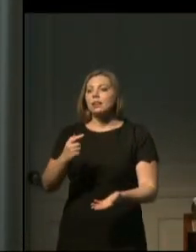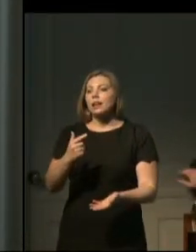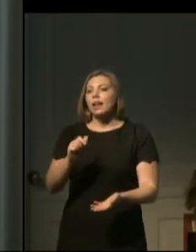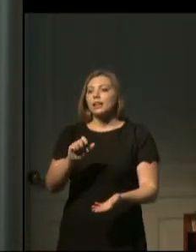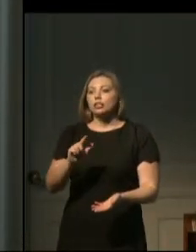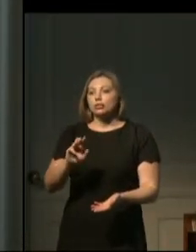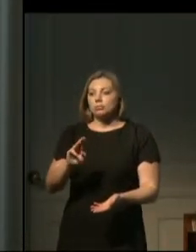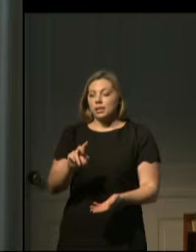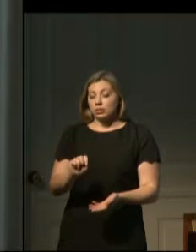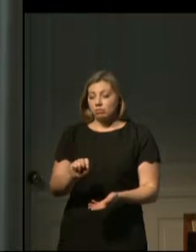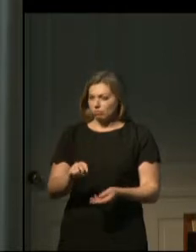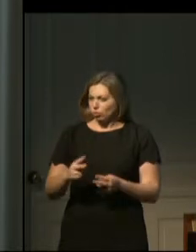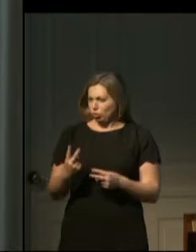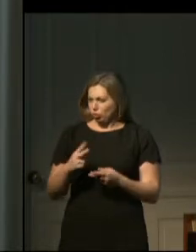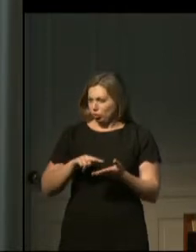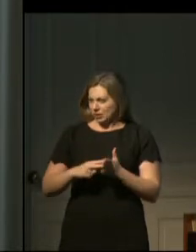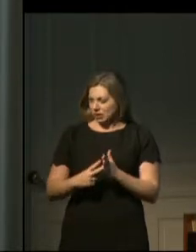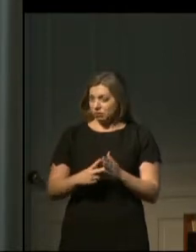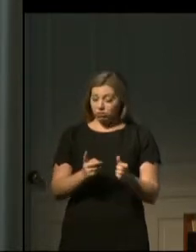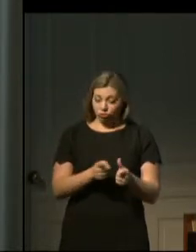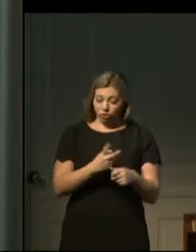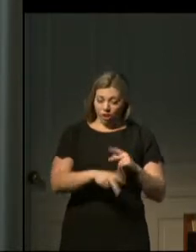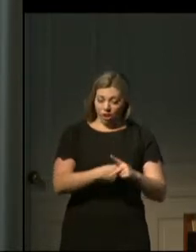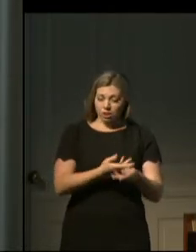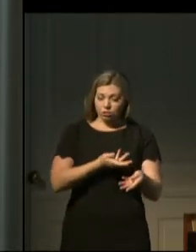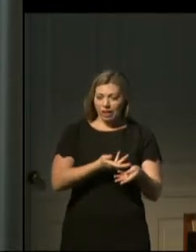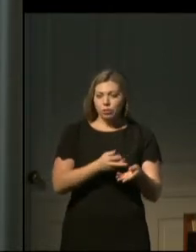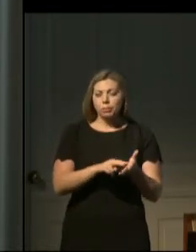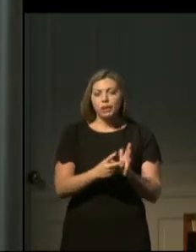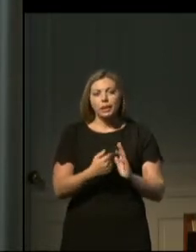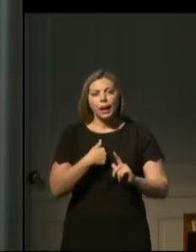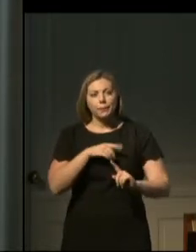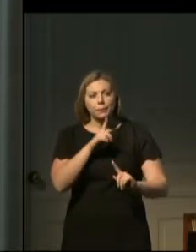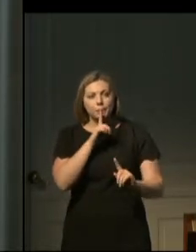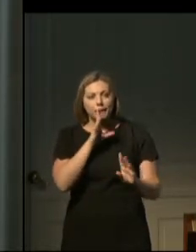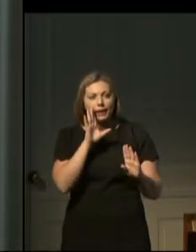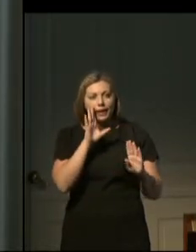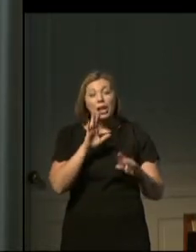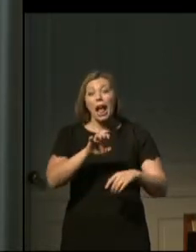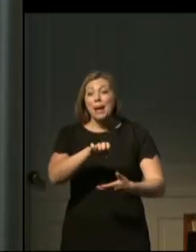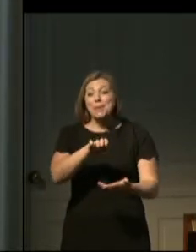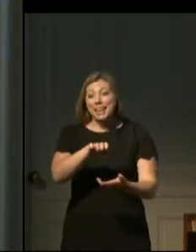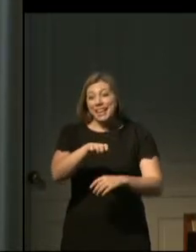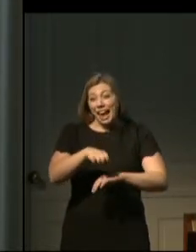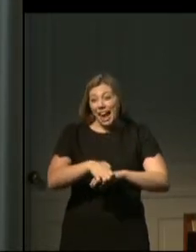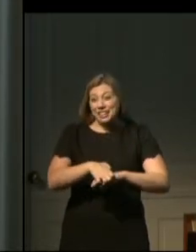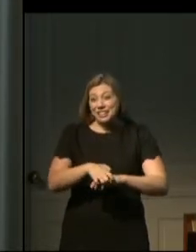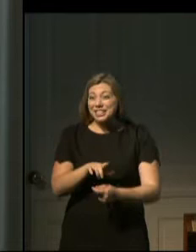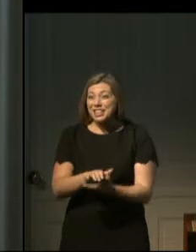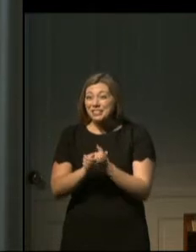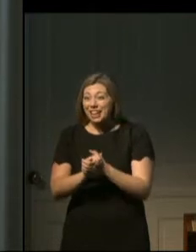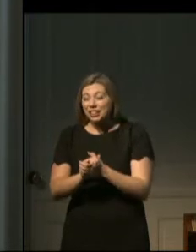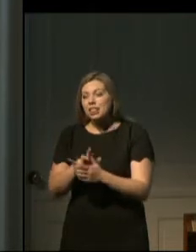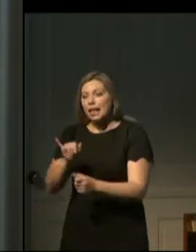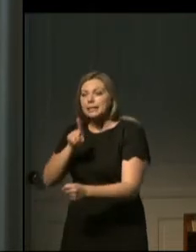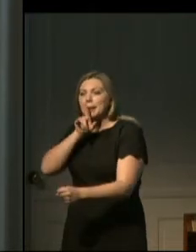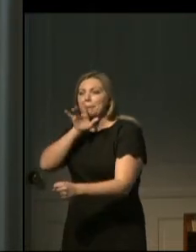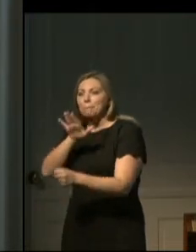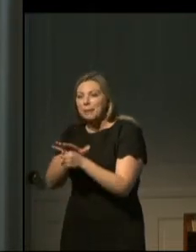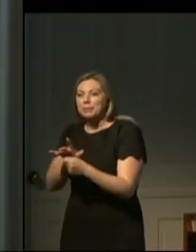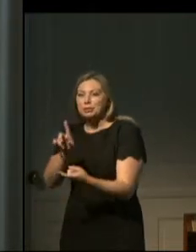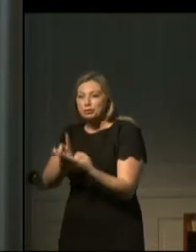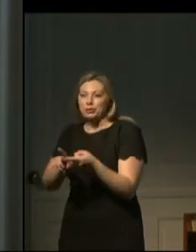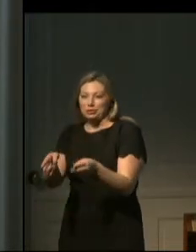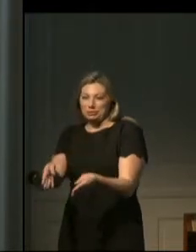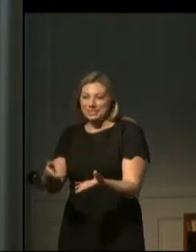meanings. The first kind of engagement is, I am engaged, congratulations, a kind of commitment to somebody. It can